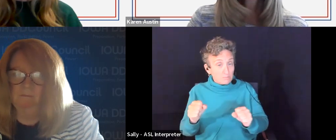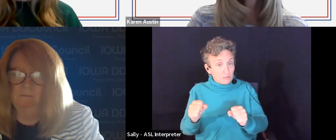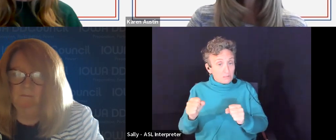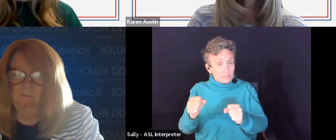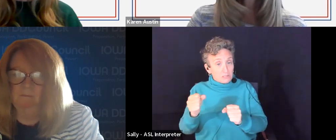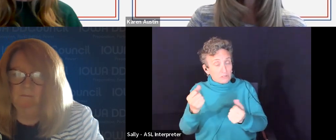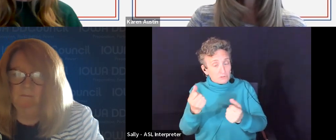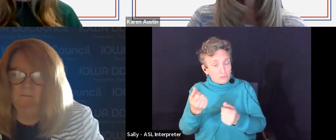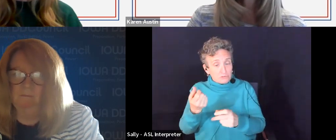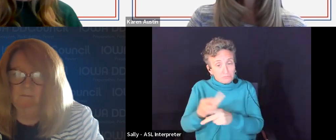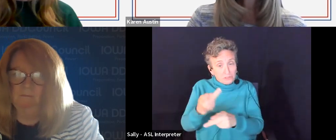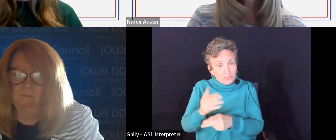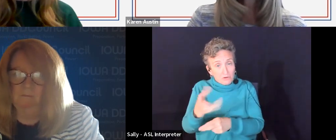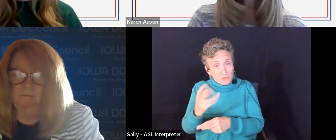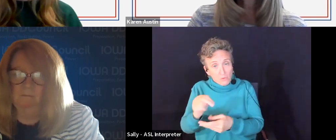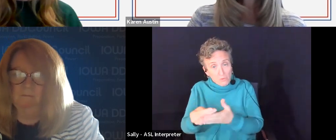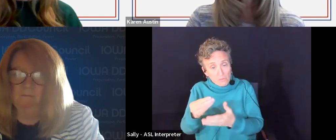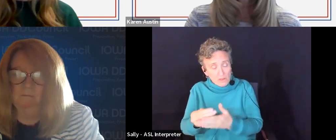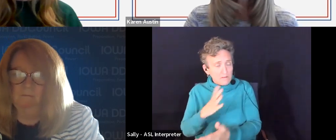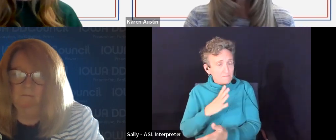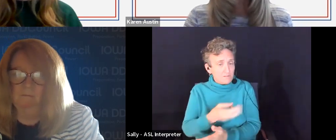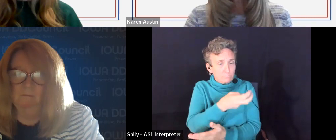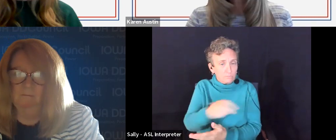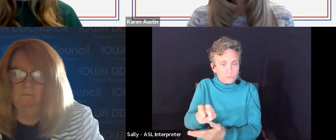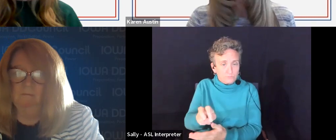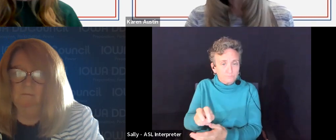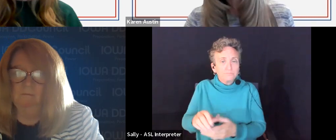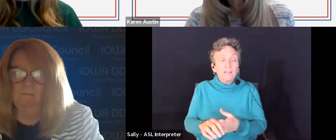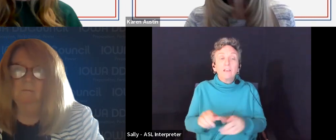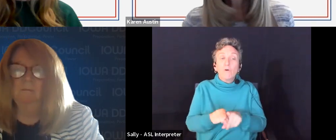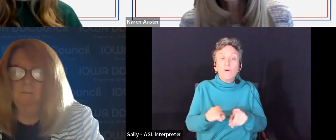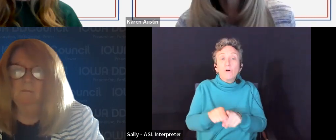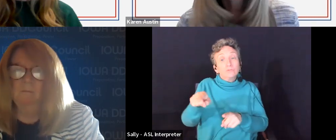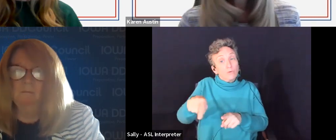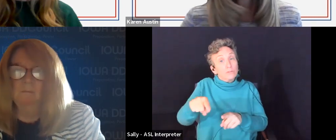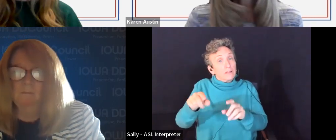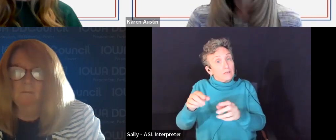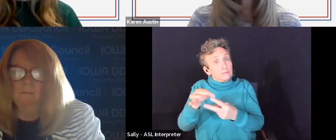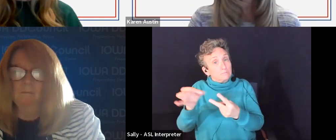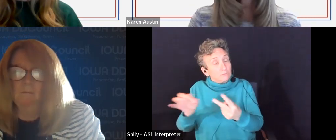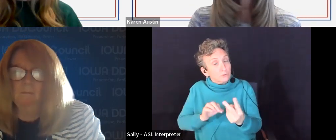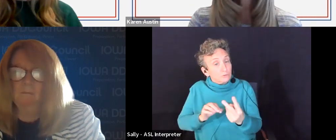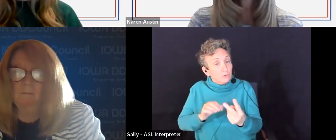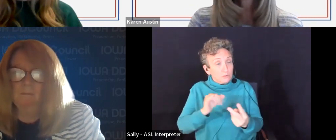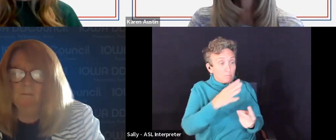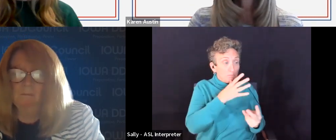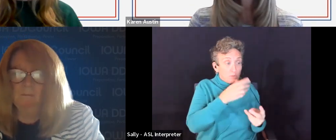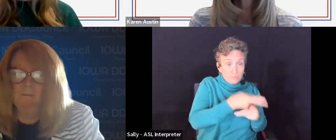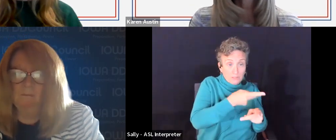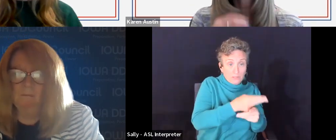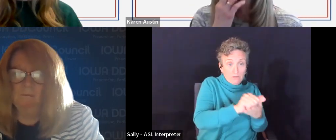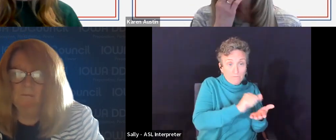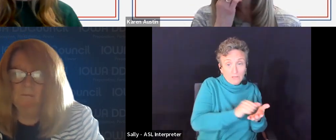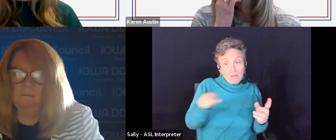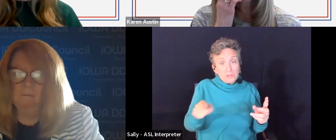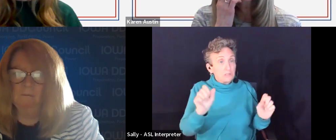18-year-old. Again, they would fall into this if they have capacity, they can choose. So if their mom was managing that account, they can